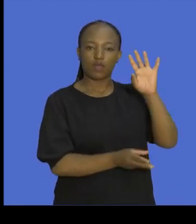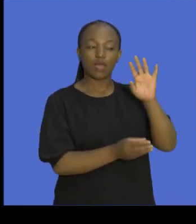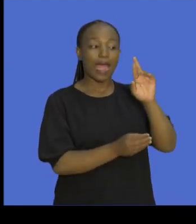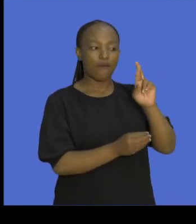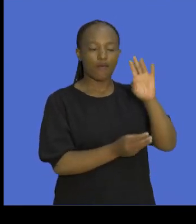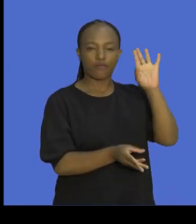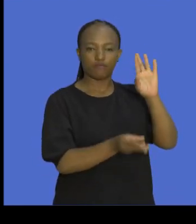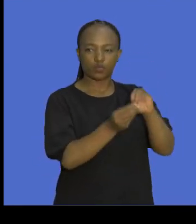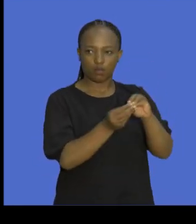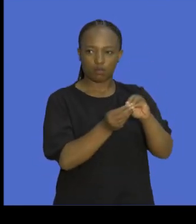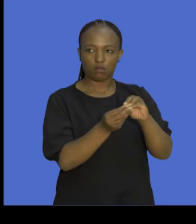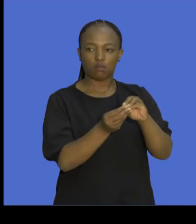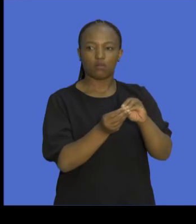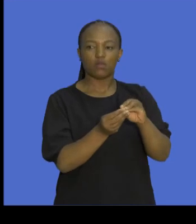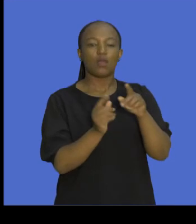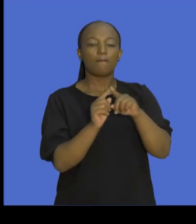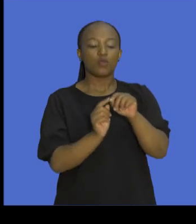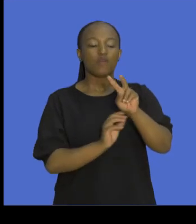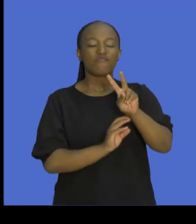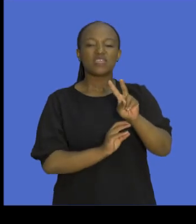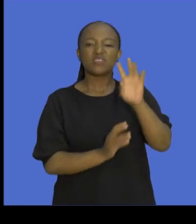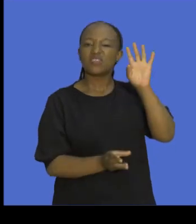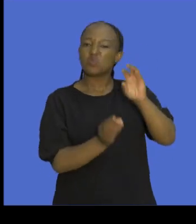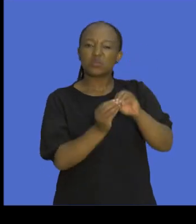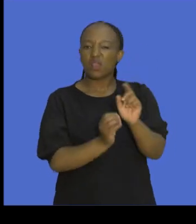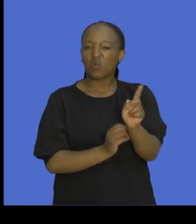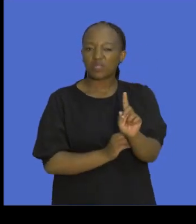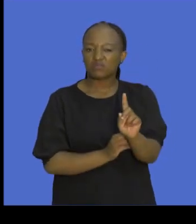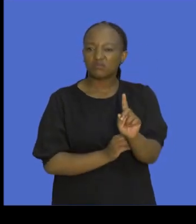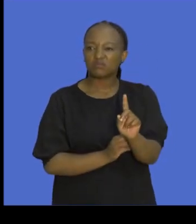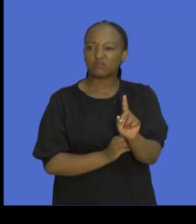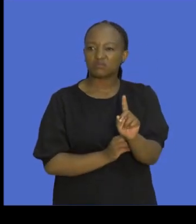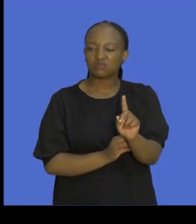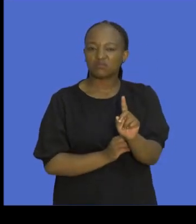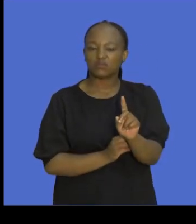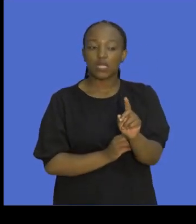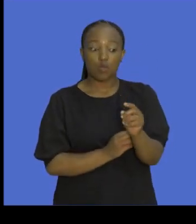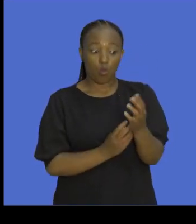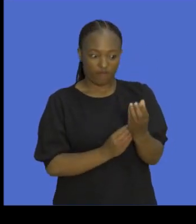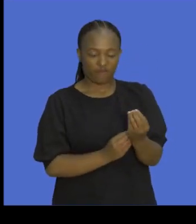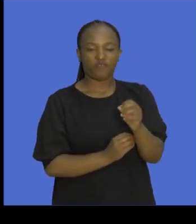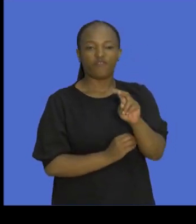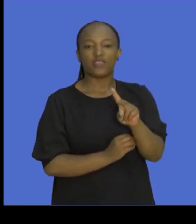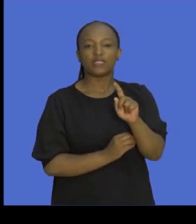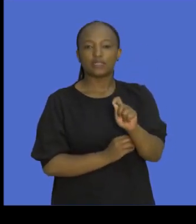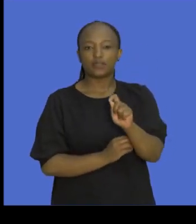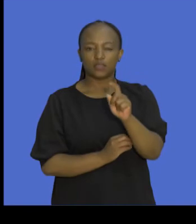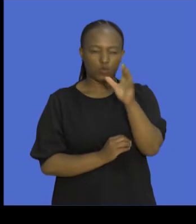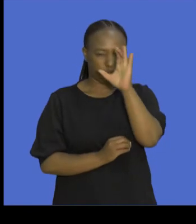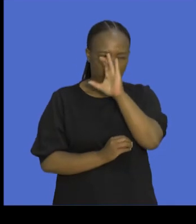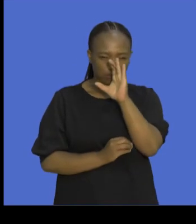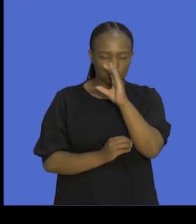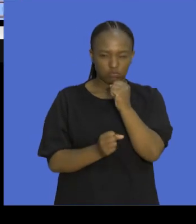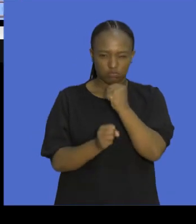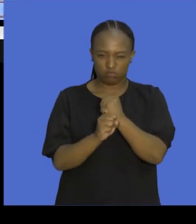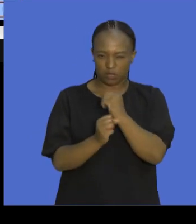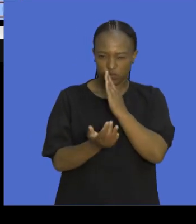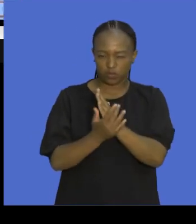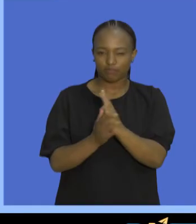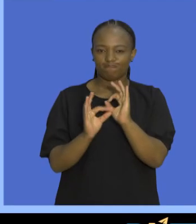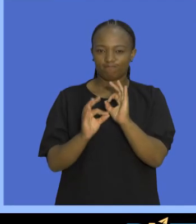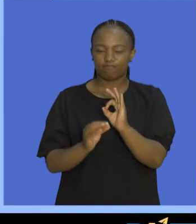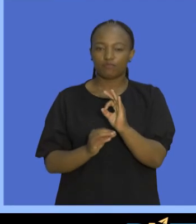that's what we're looking for, right? So, but we've got V total, okay? The V total that we have in this case, just to verify